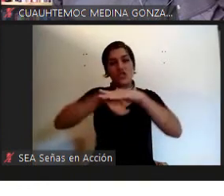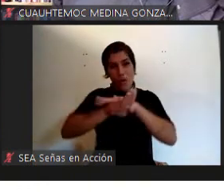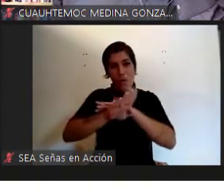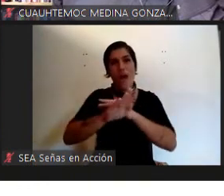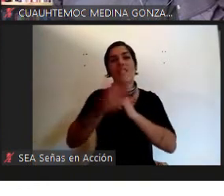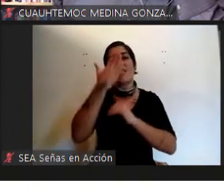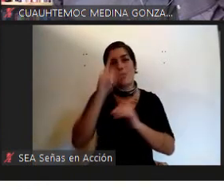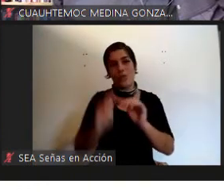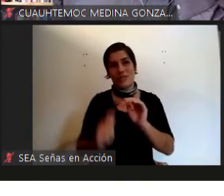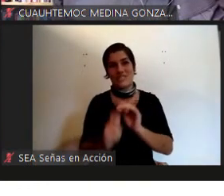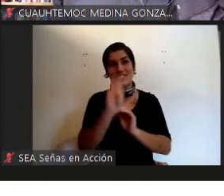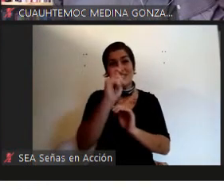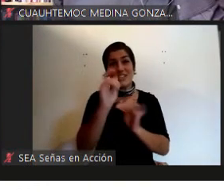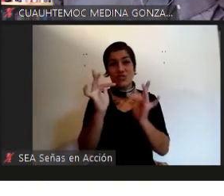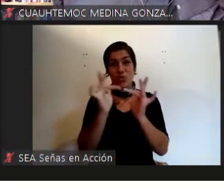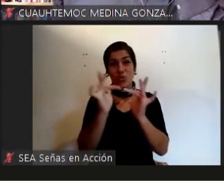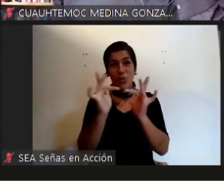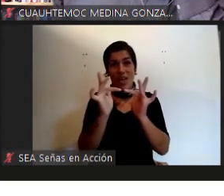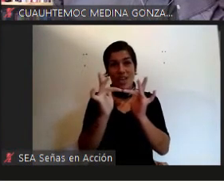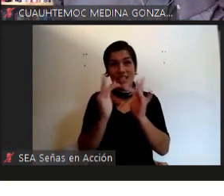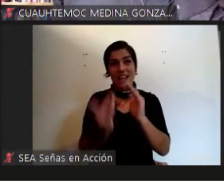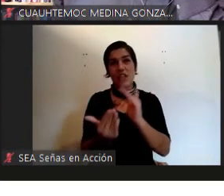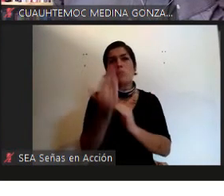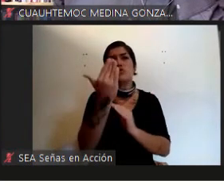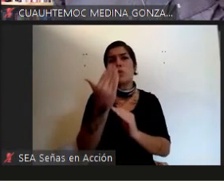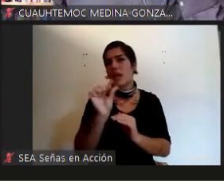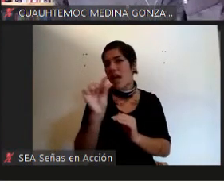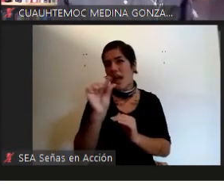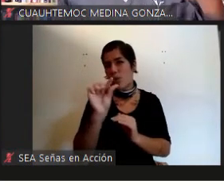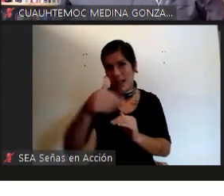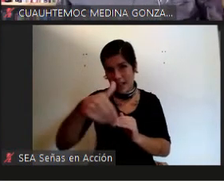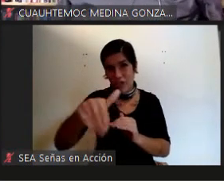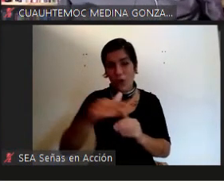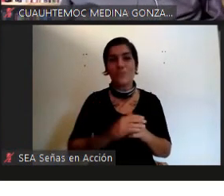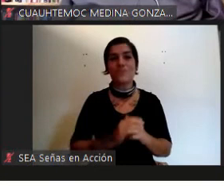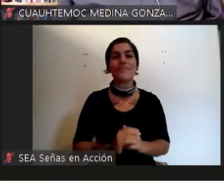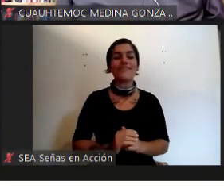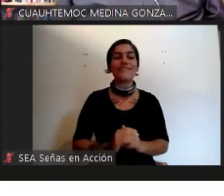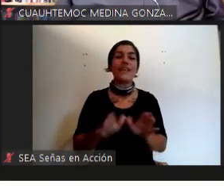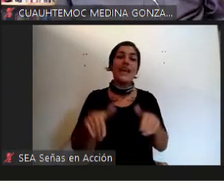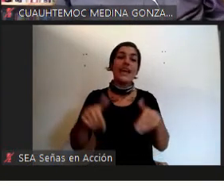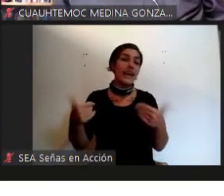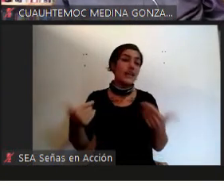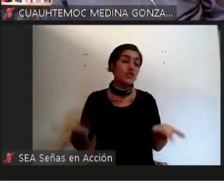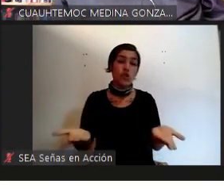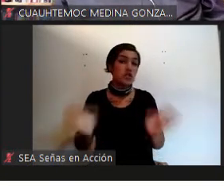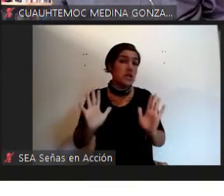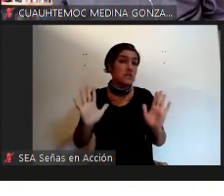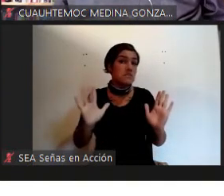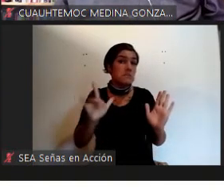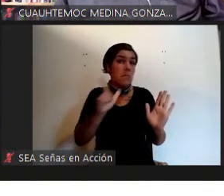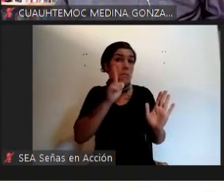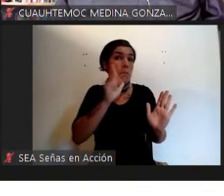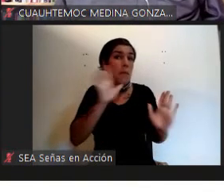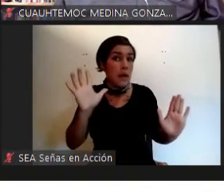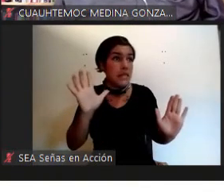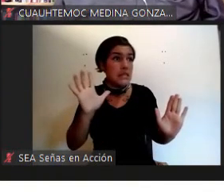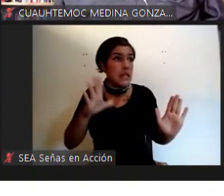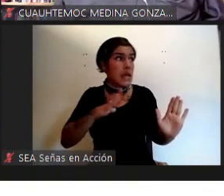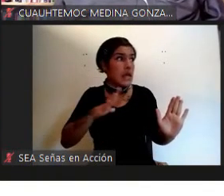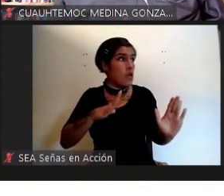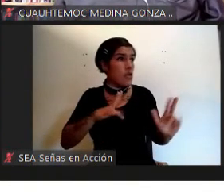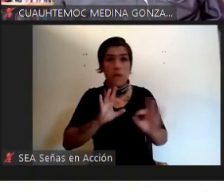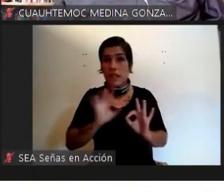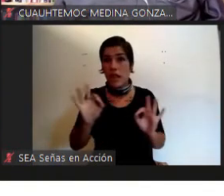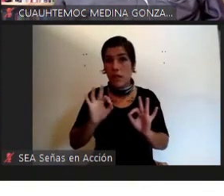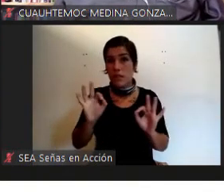live, it'll be online in a few minutes, in the next few minutes. So I